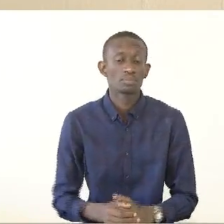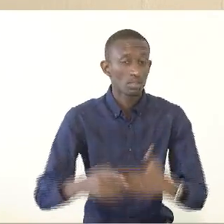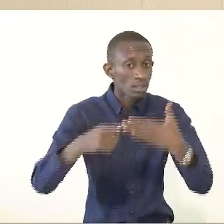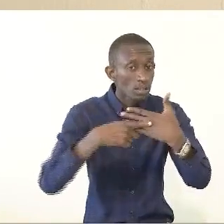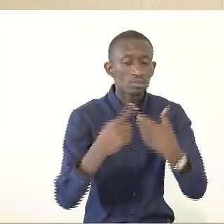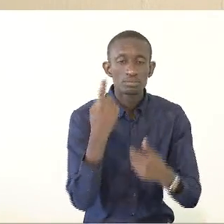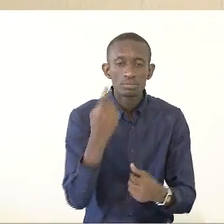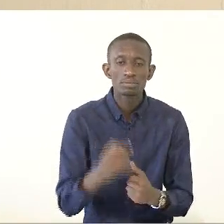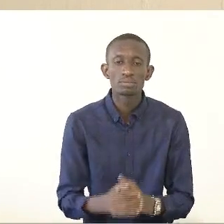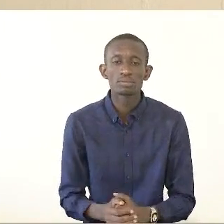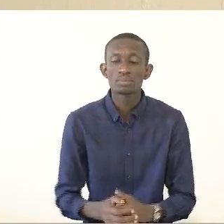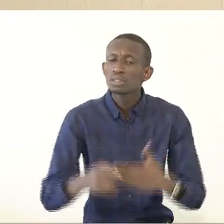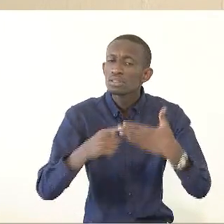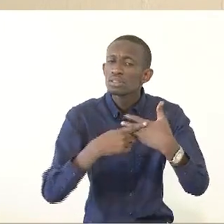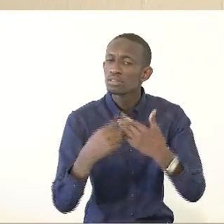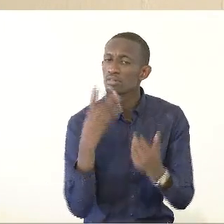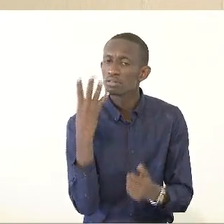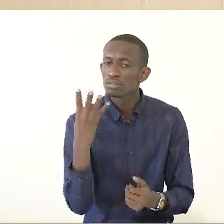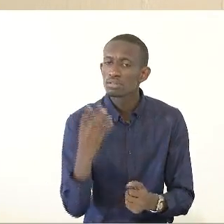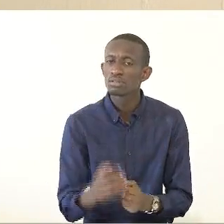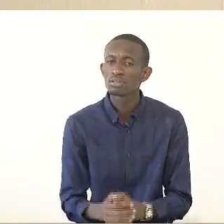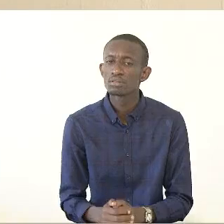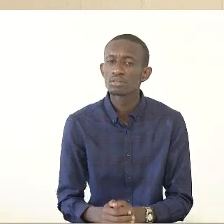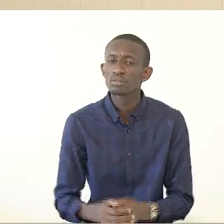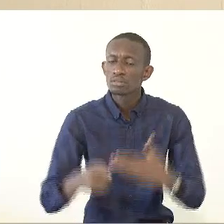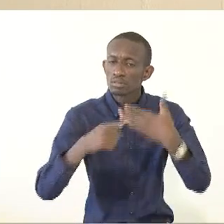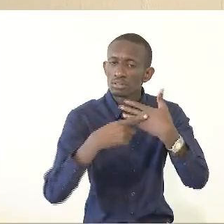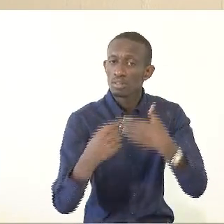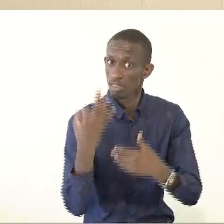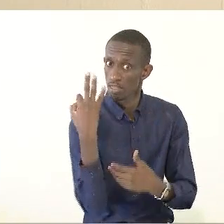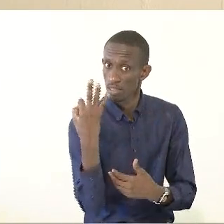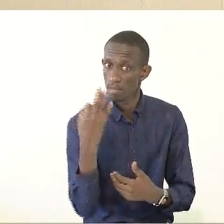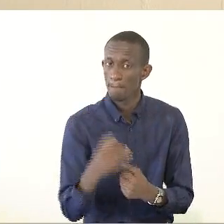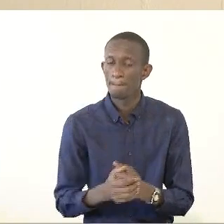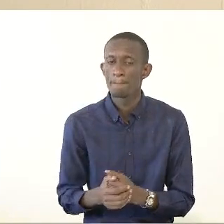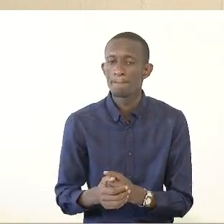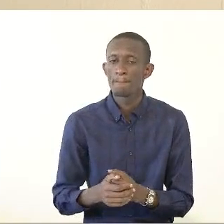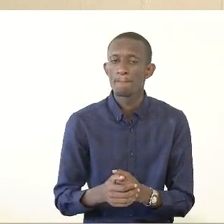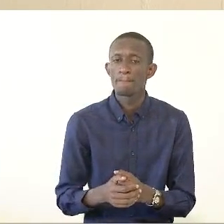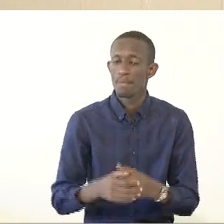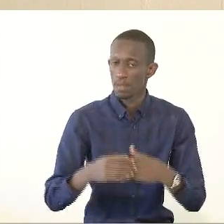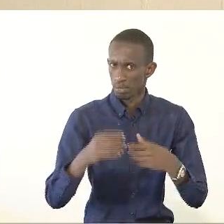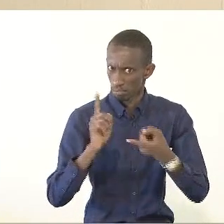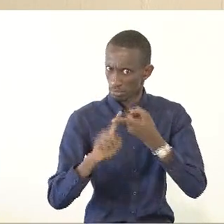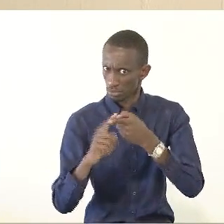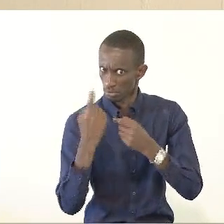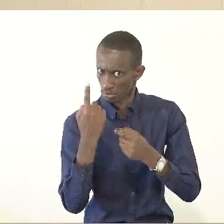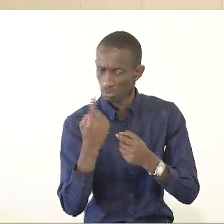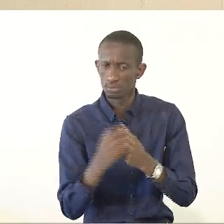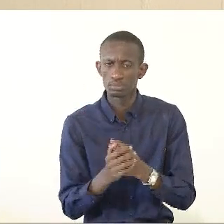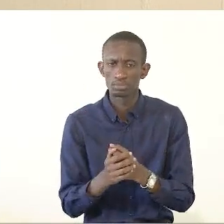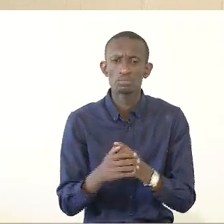1. Negative 4, negative 3, that is negative 7, plus 1, that is